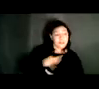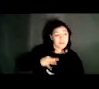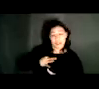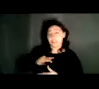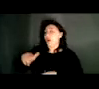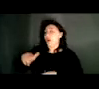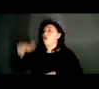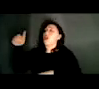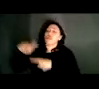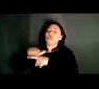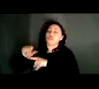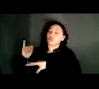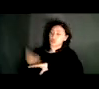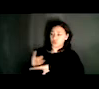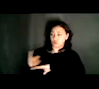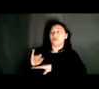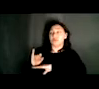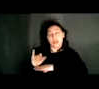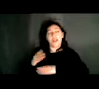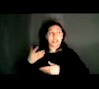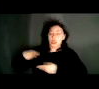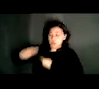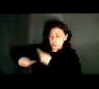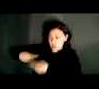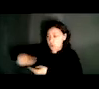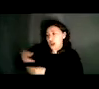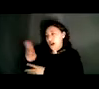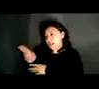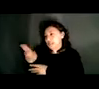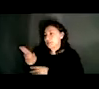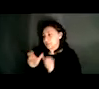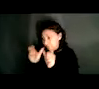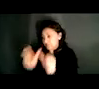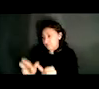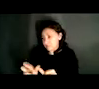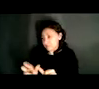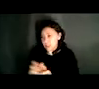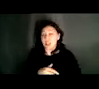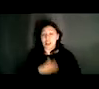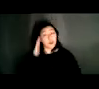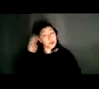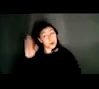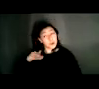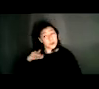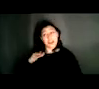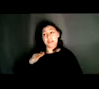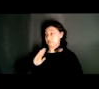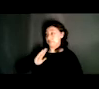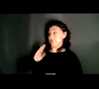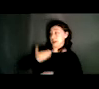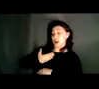trainees, are our legacy. I also do not have to tell you that the quality of our legacy is directly